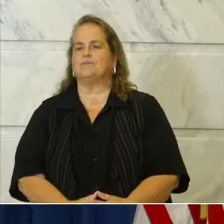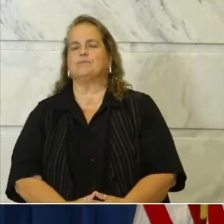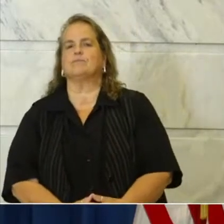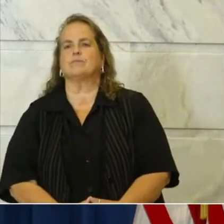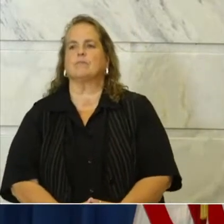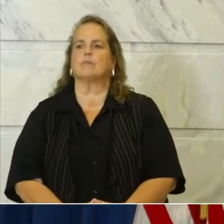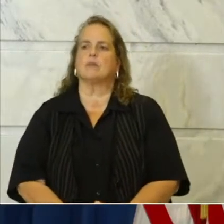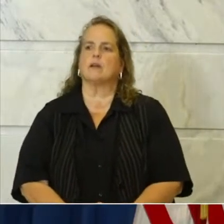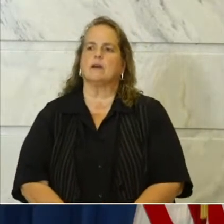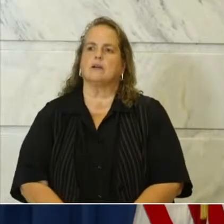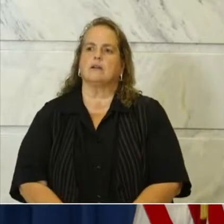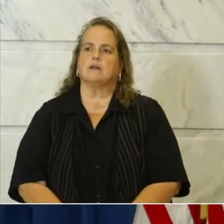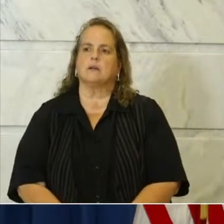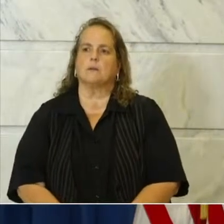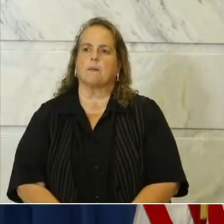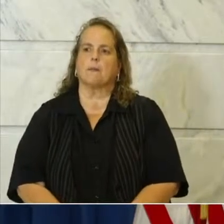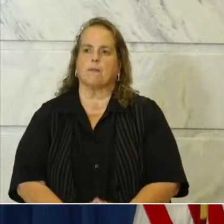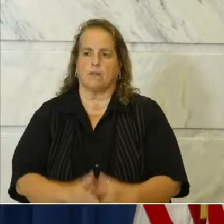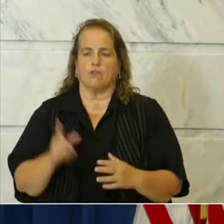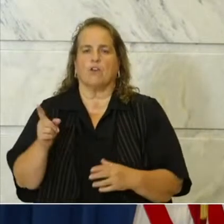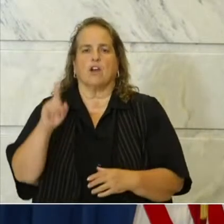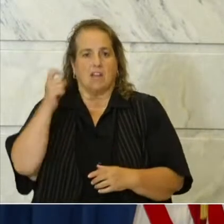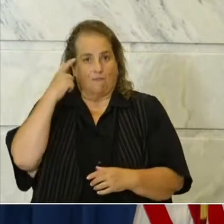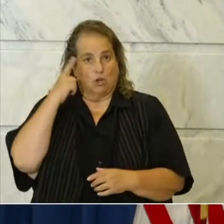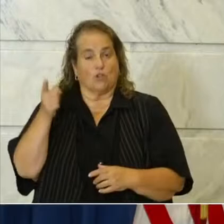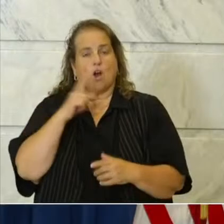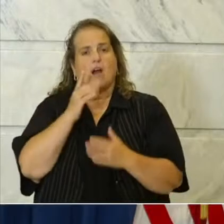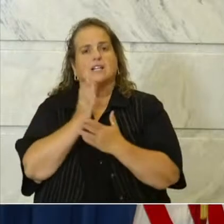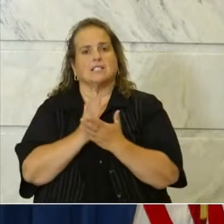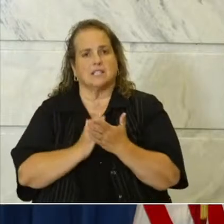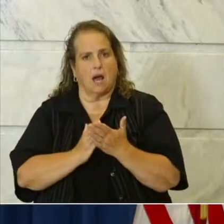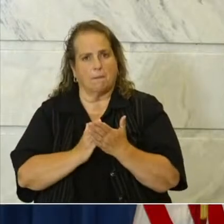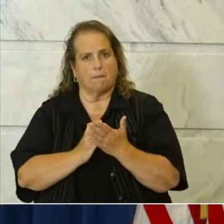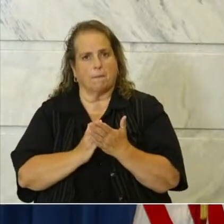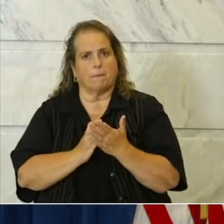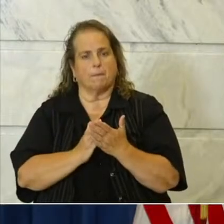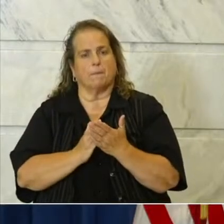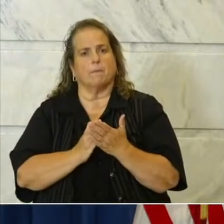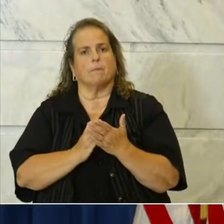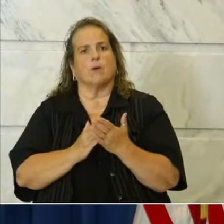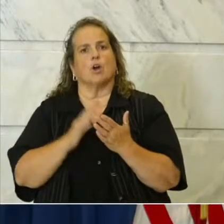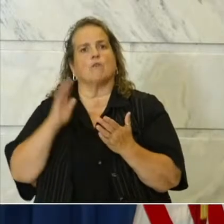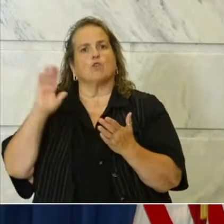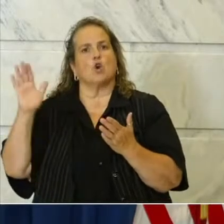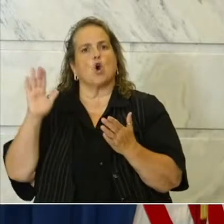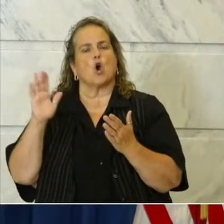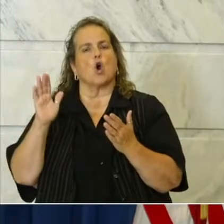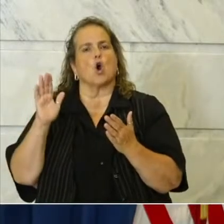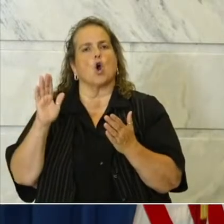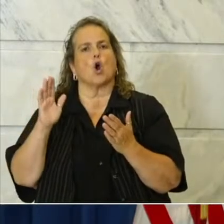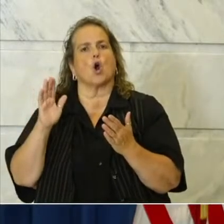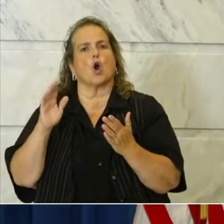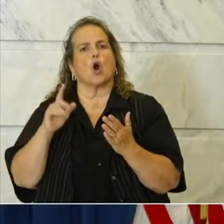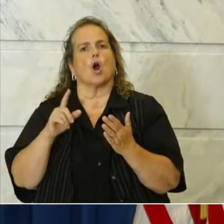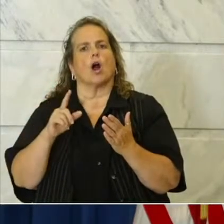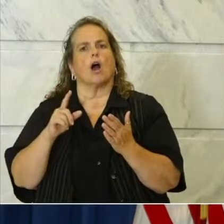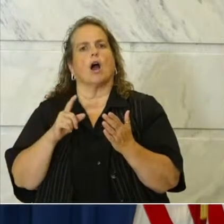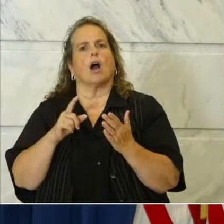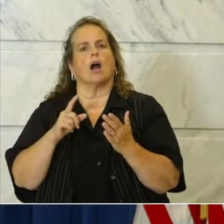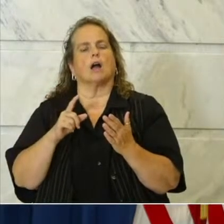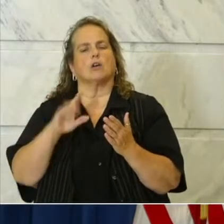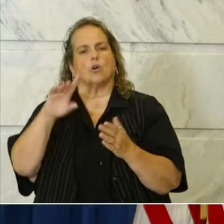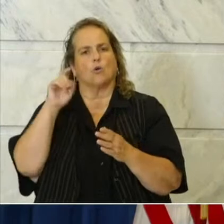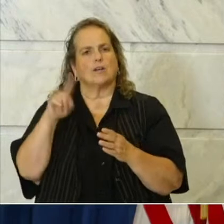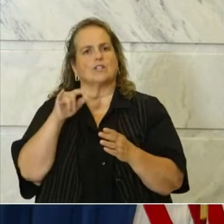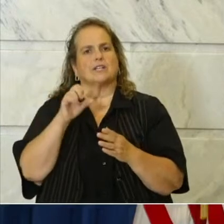Governor, the Ernst & Young contract expires at the end of the month. Will it be renewed, and how many outstanding claims do we have now? So the